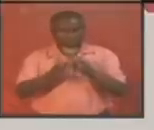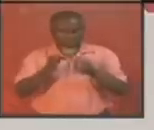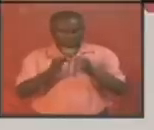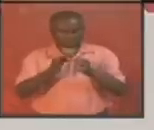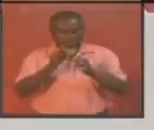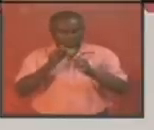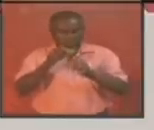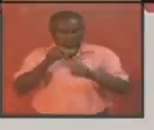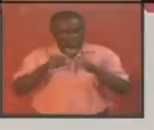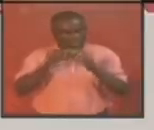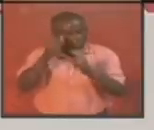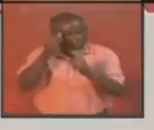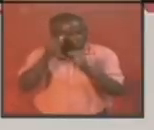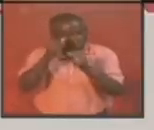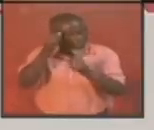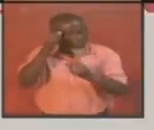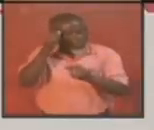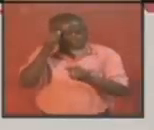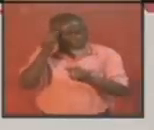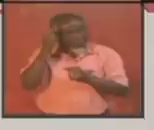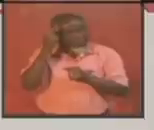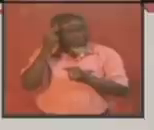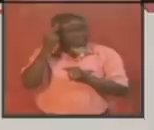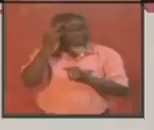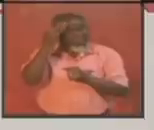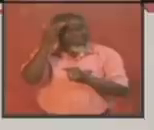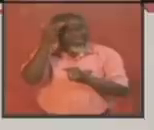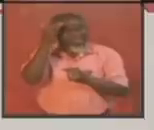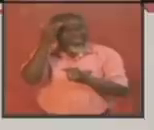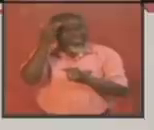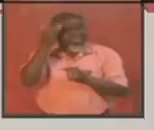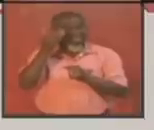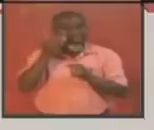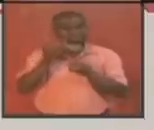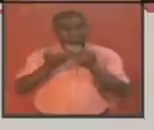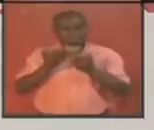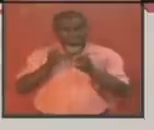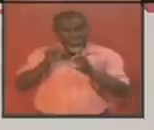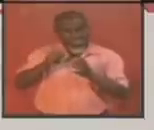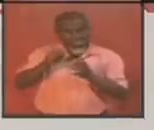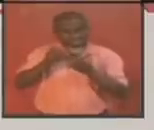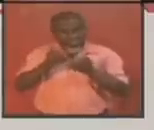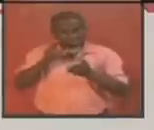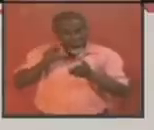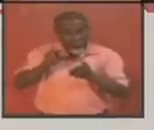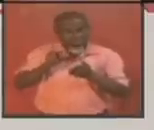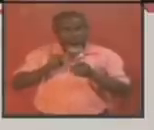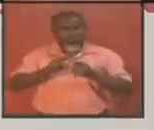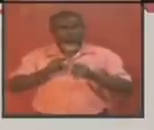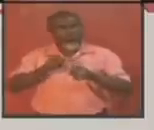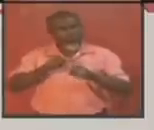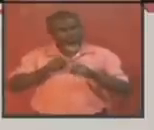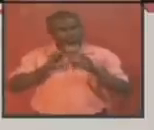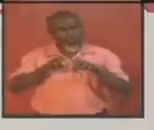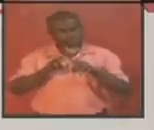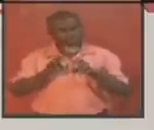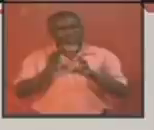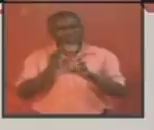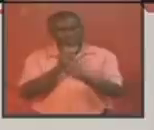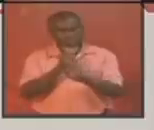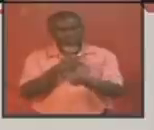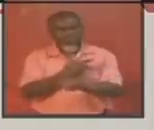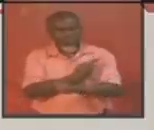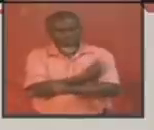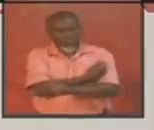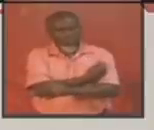will be better to take preventative measures than to not have the vaccine at all. With regards to the second question, I believe I answered that a few days ago,